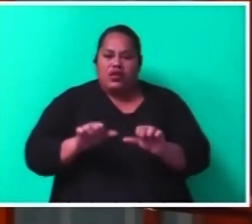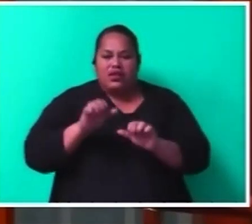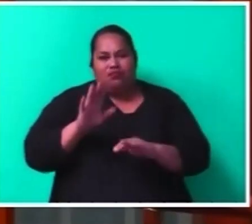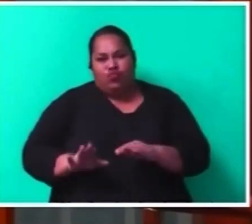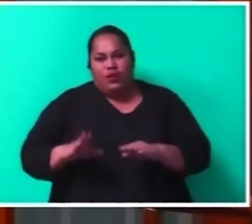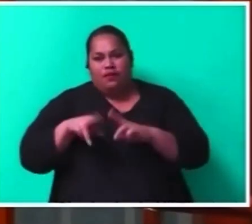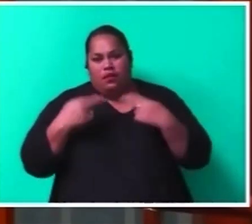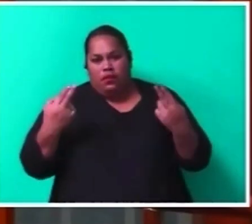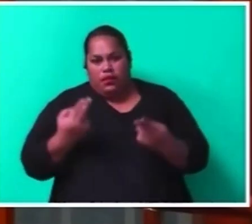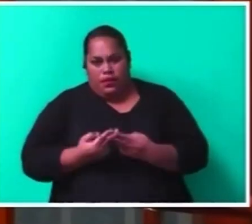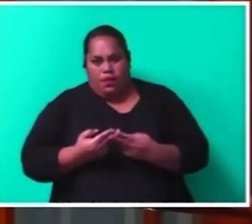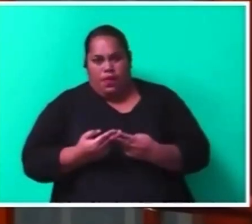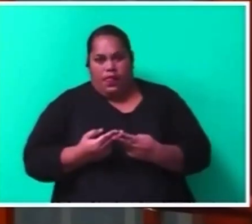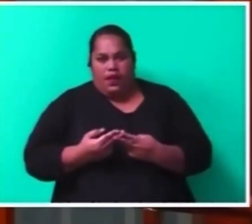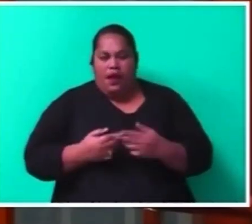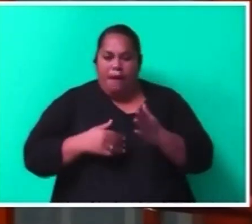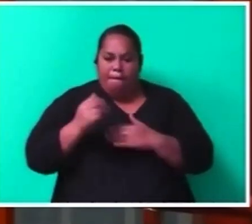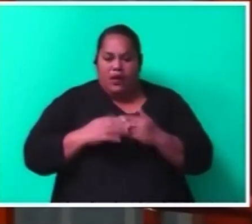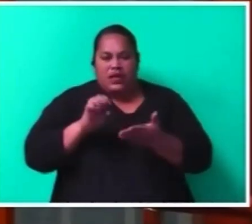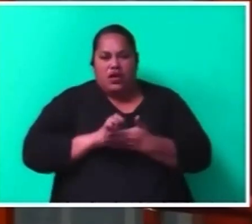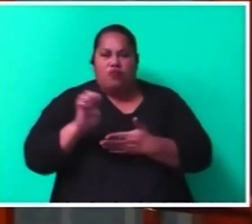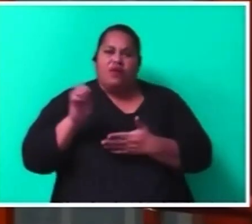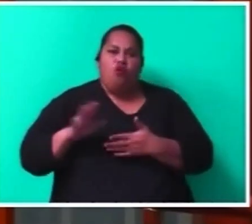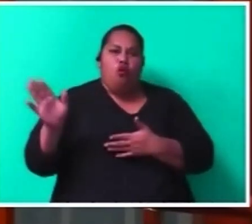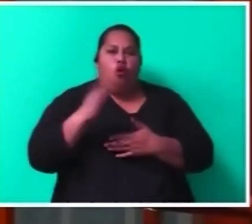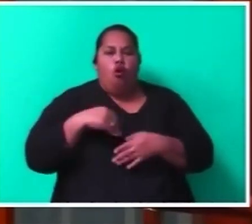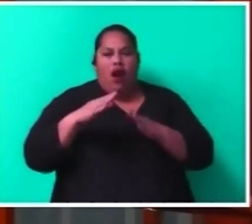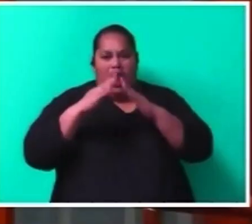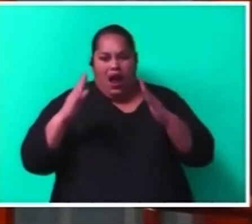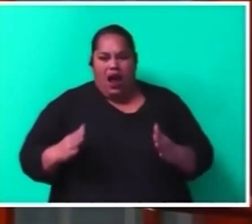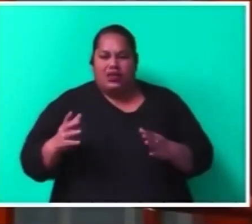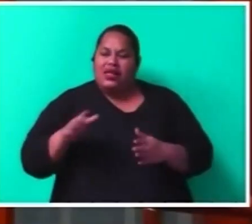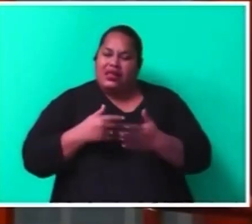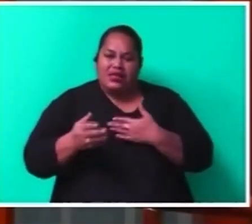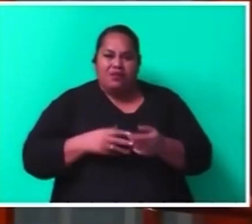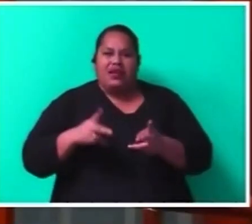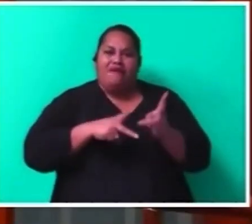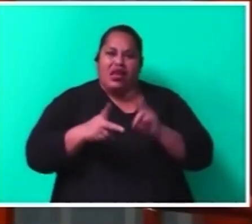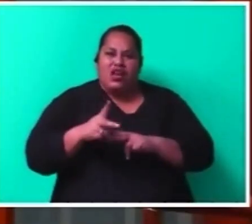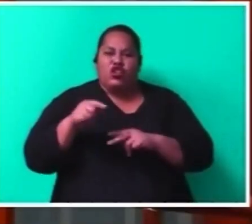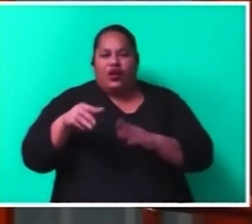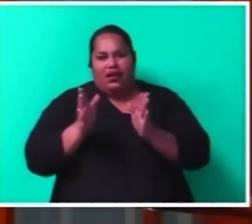families, and building an economy where every household, rural or urban, has the